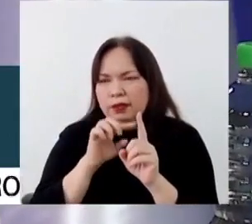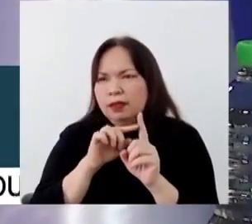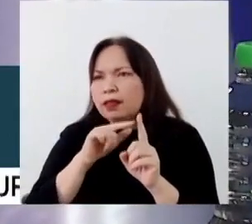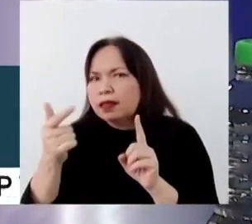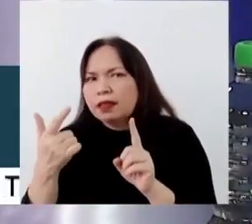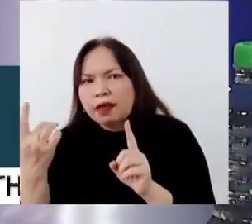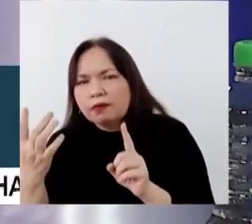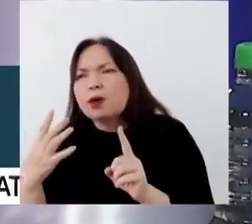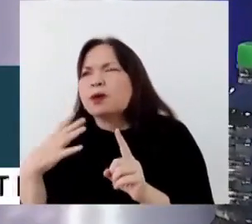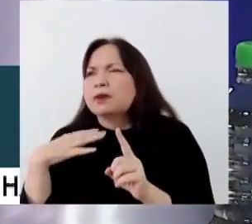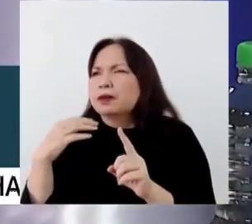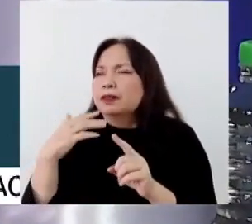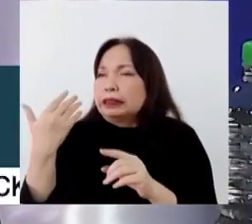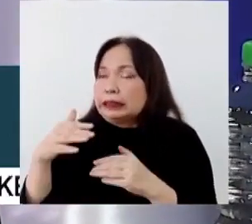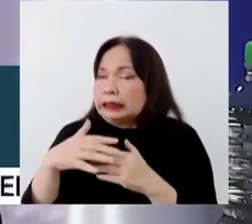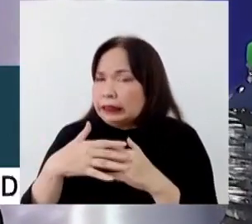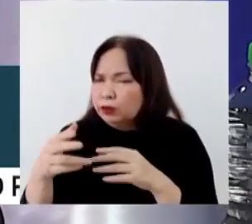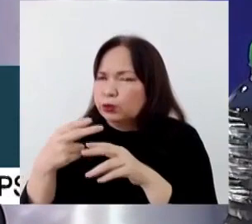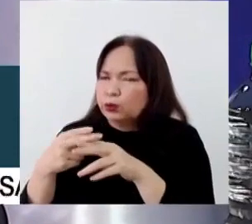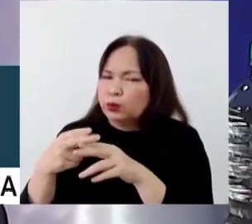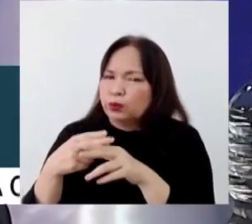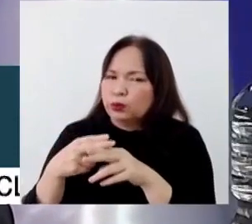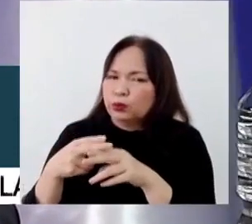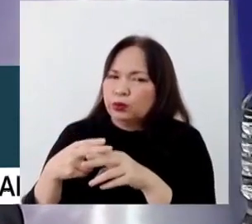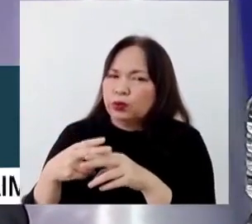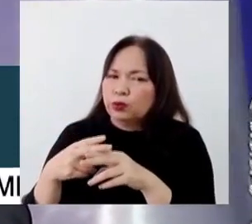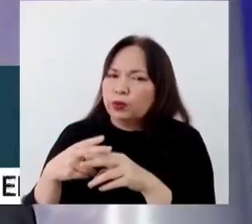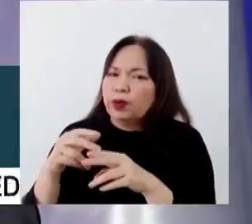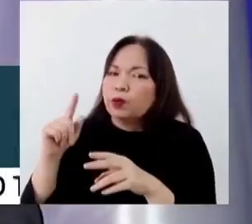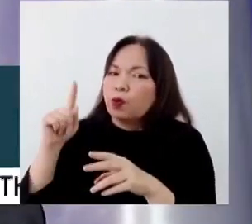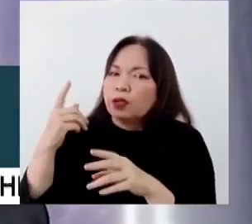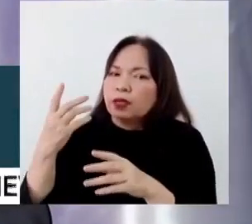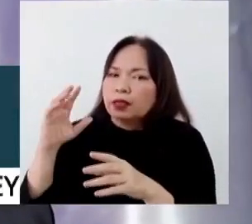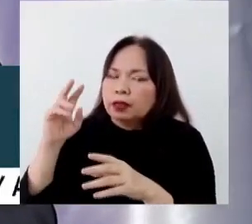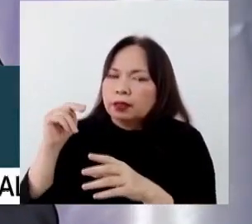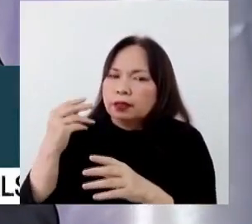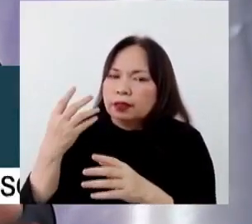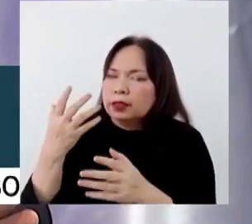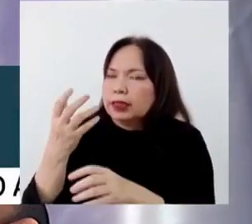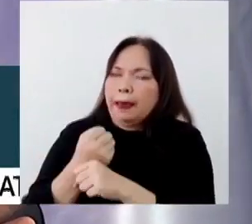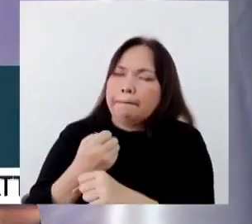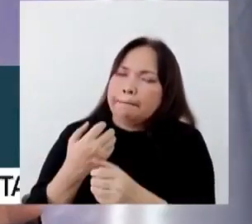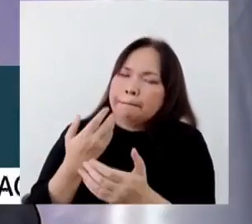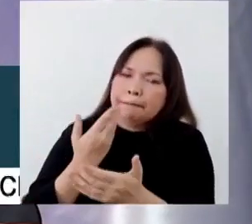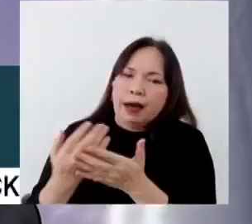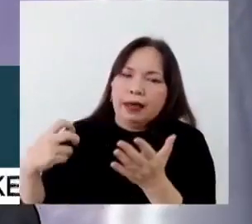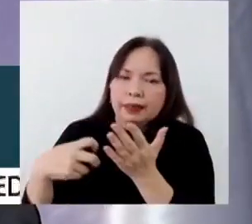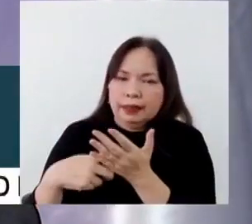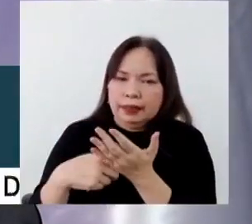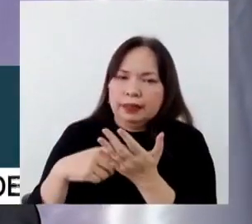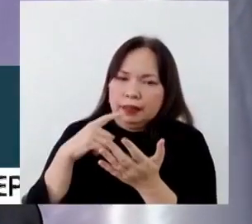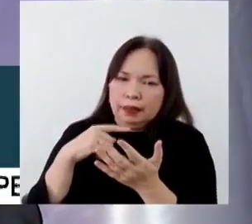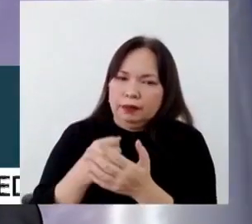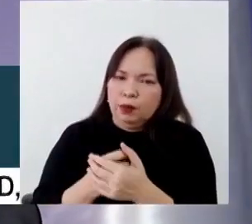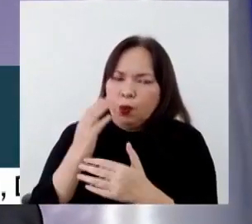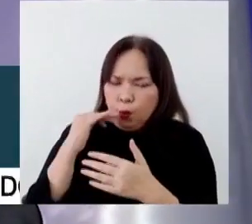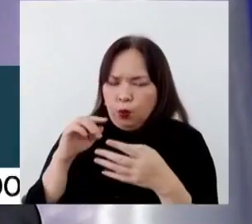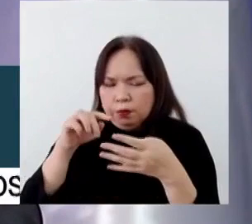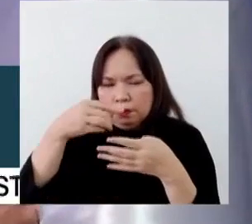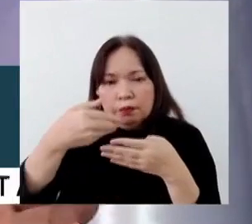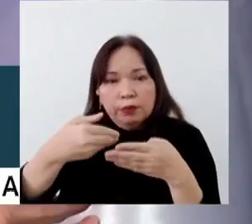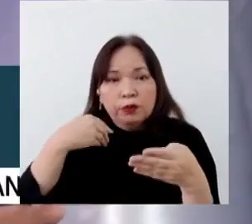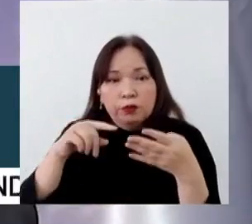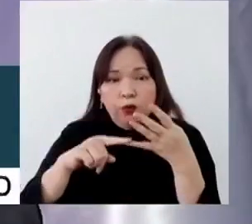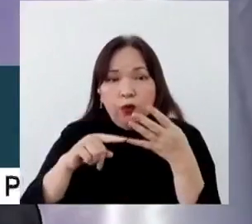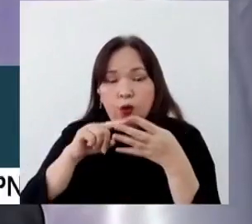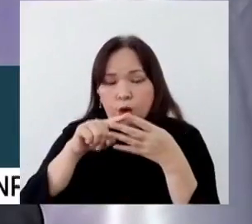matter of getting them commercial tickets, commercial flights. So I'm sure by the end of October, nakawin na mga yan.